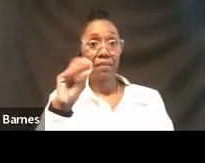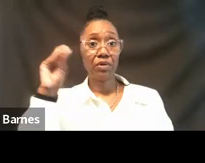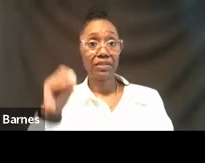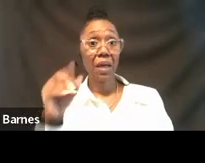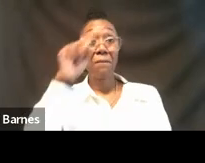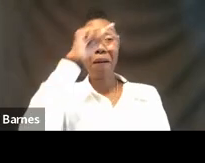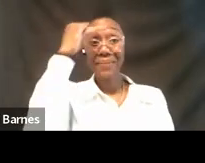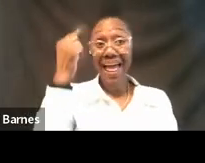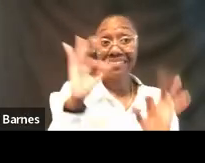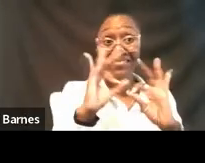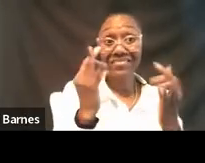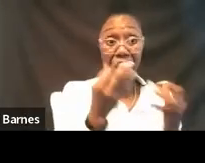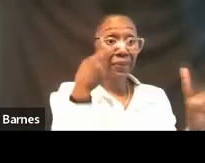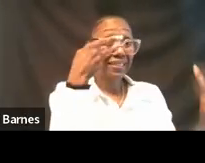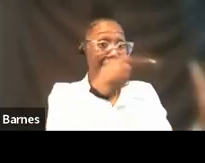is 37.6%.